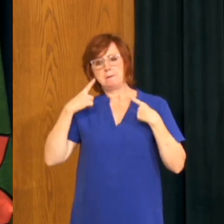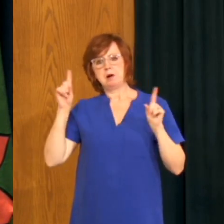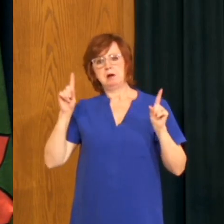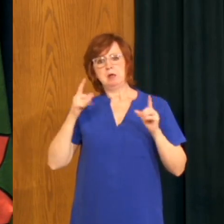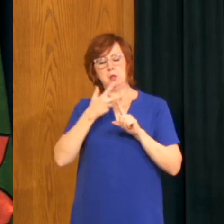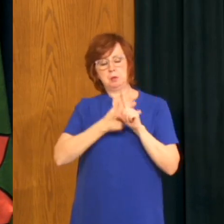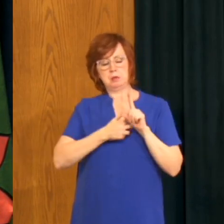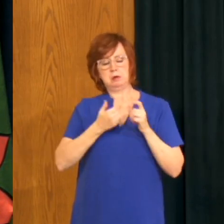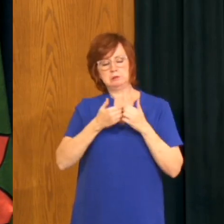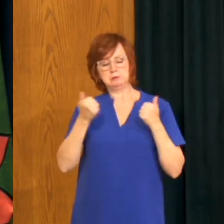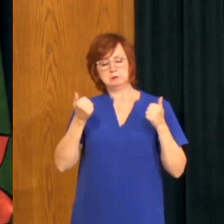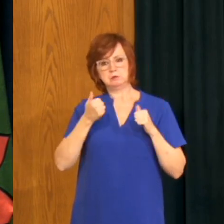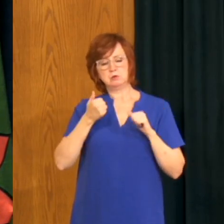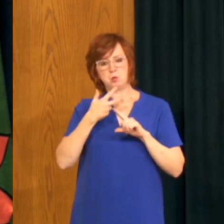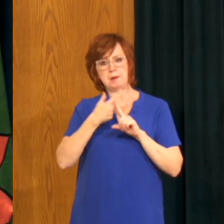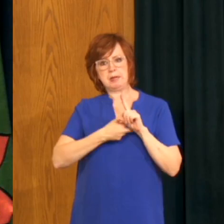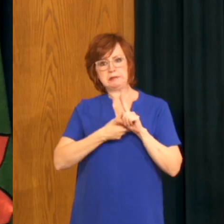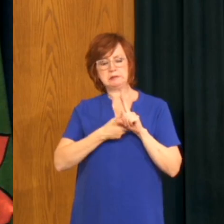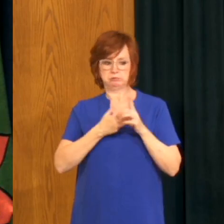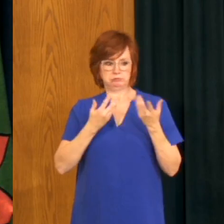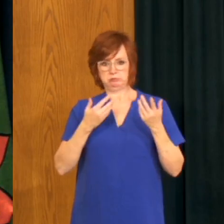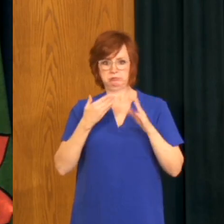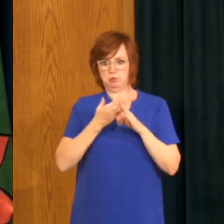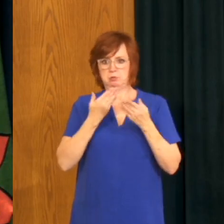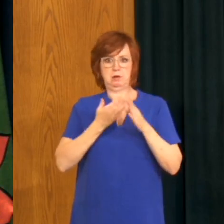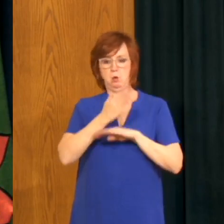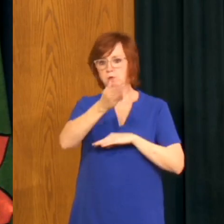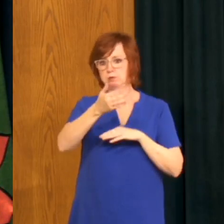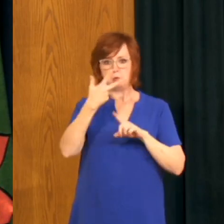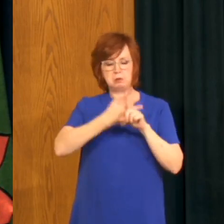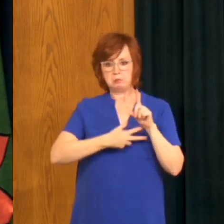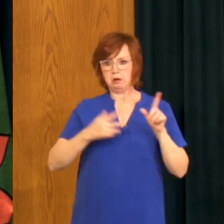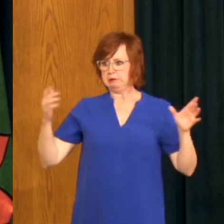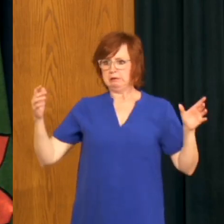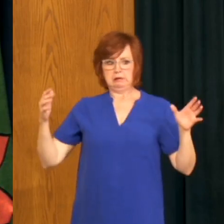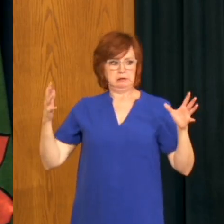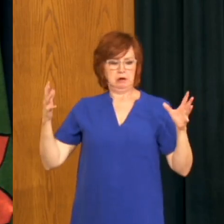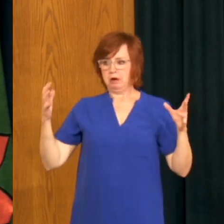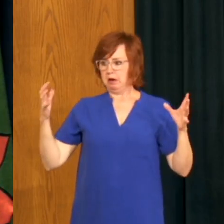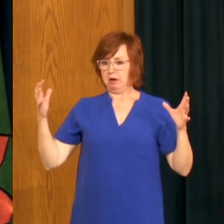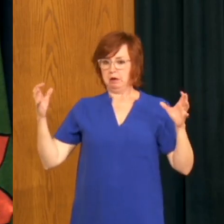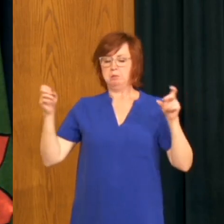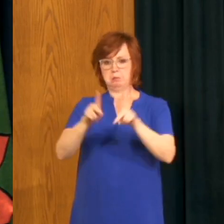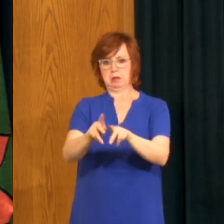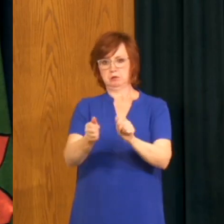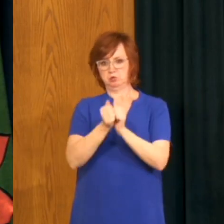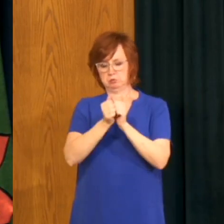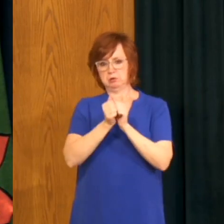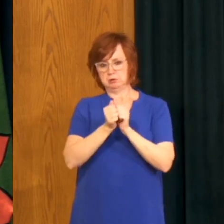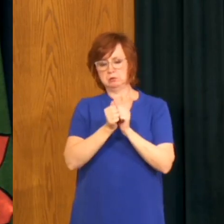after being apart for a number of months. So there has been